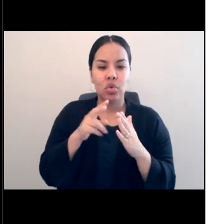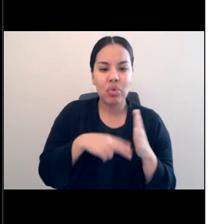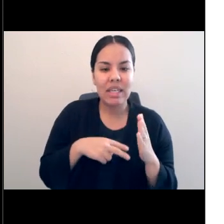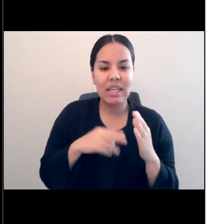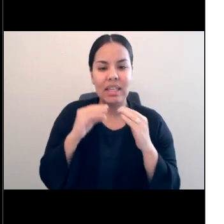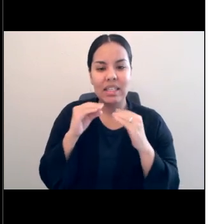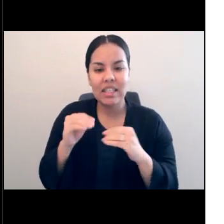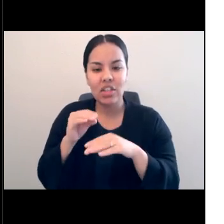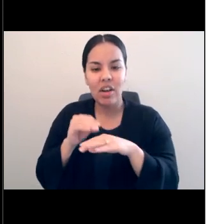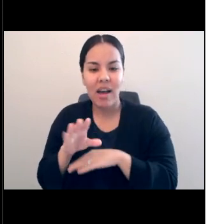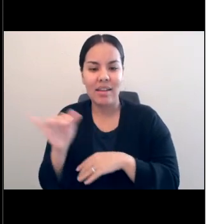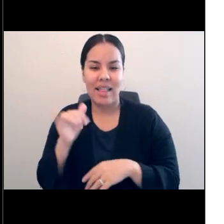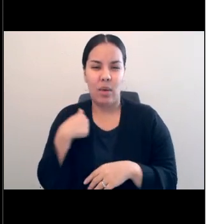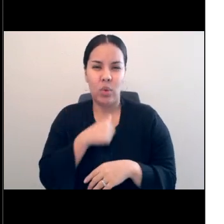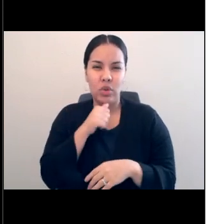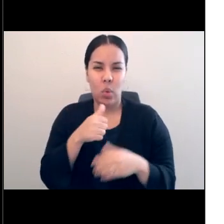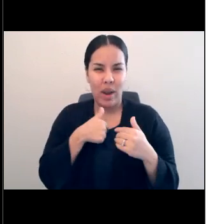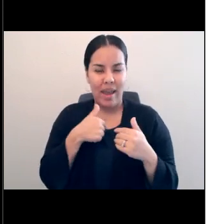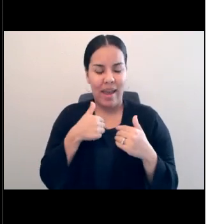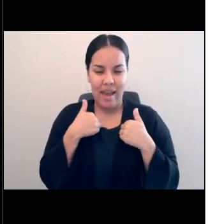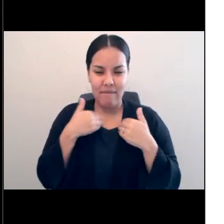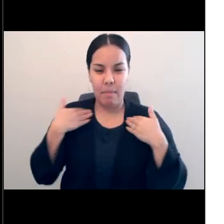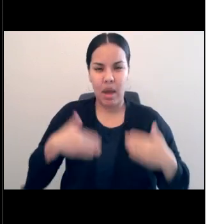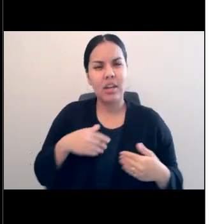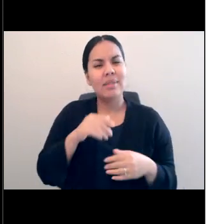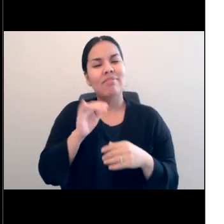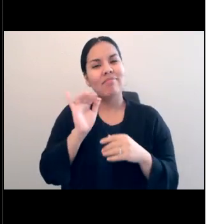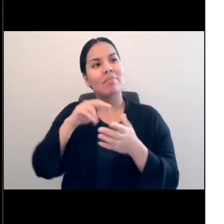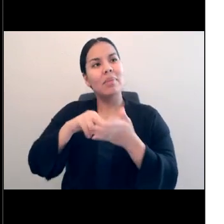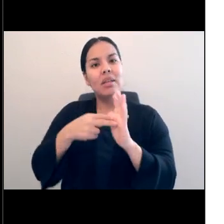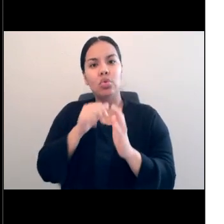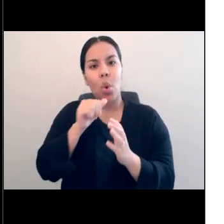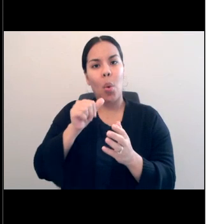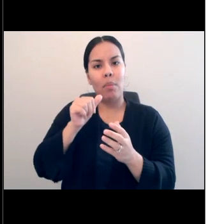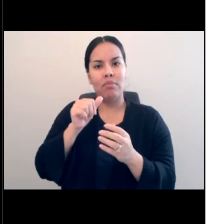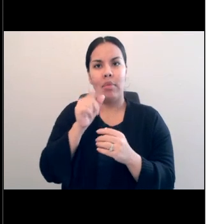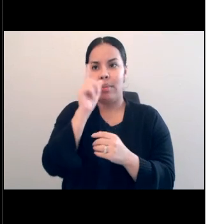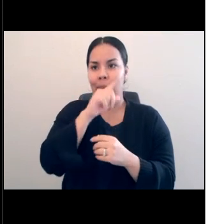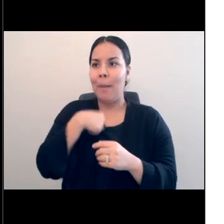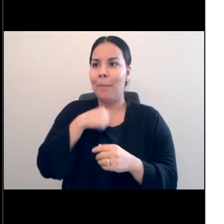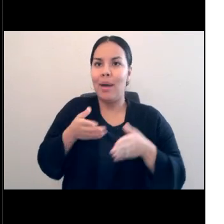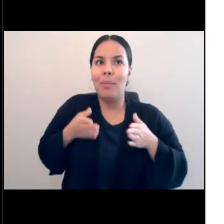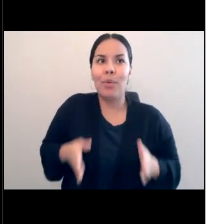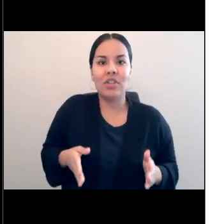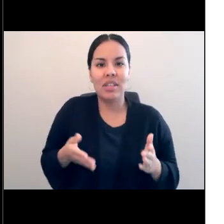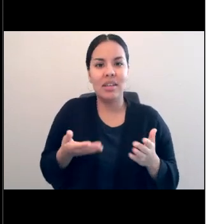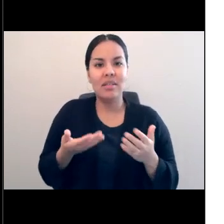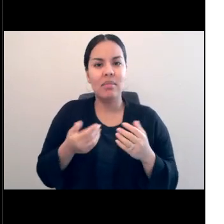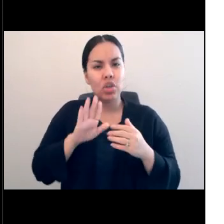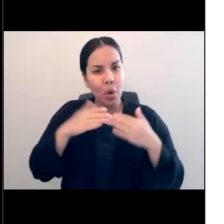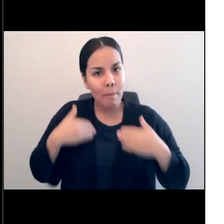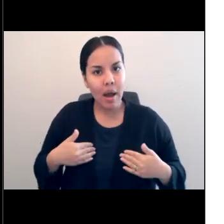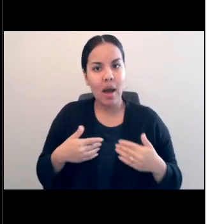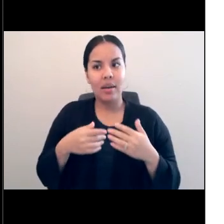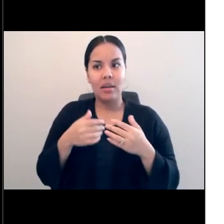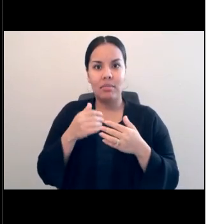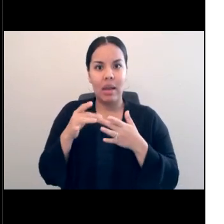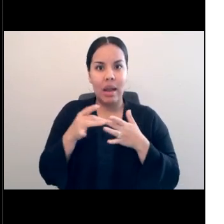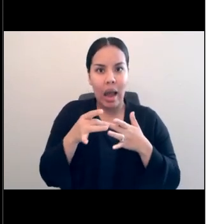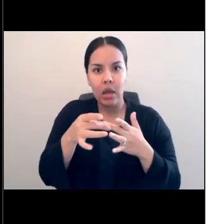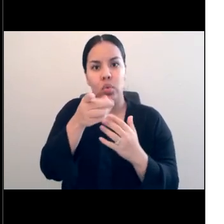same suggestion here, right? Don't pretend like you're not a person. Don't pretend that your body doesn't navigate the way that you move through the world and how people respond to